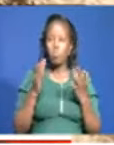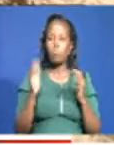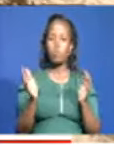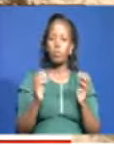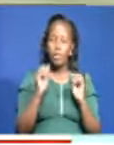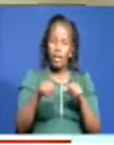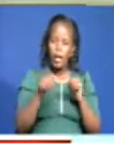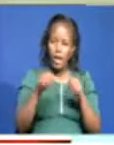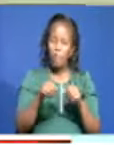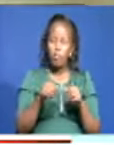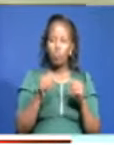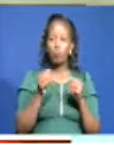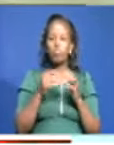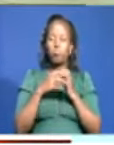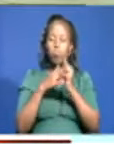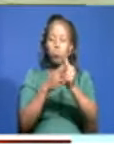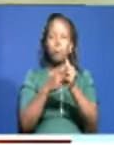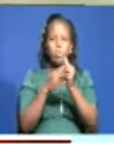country independently.